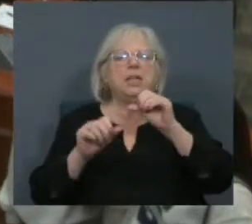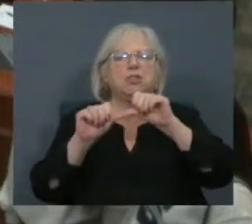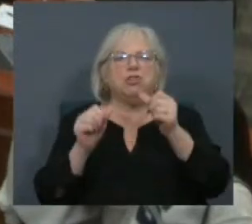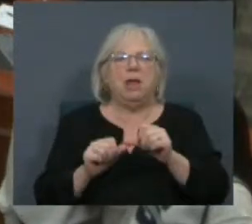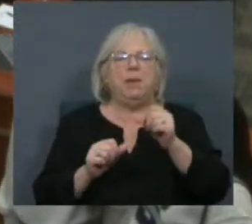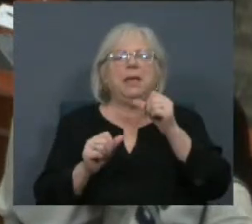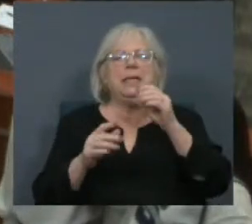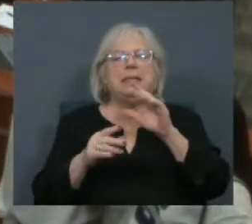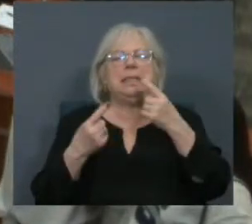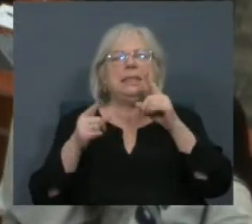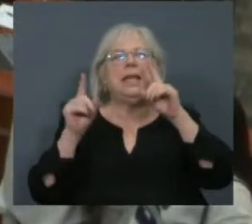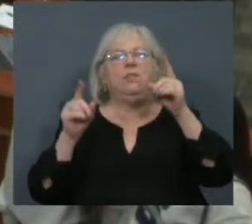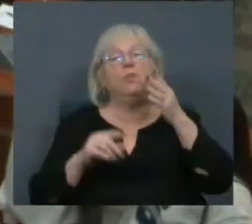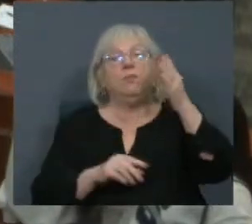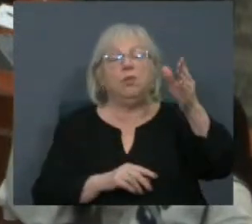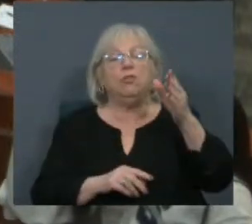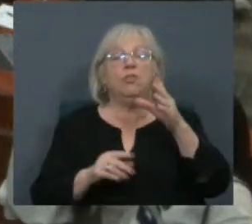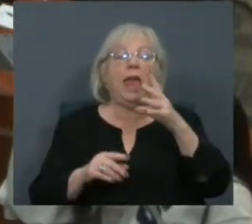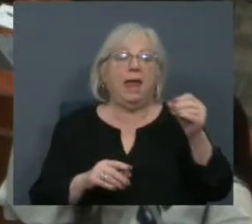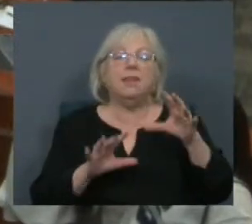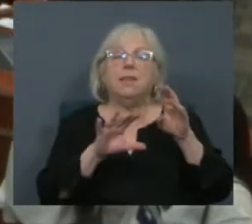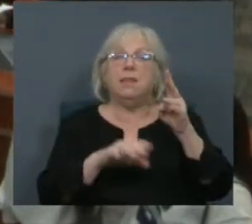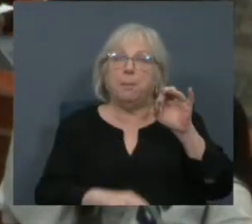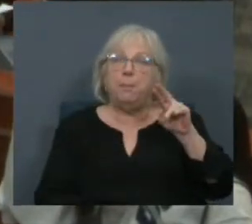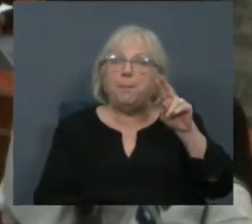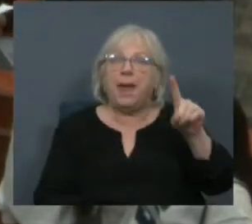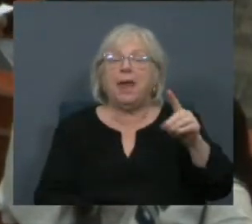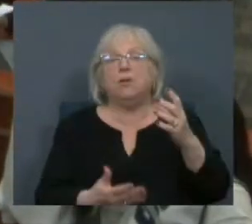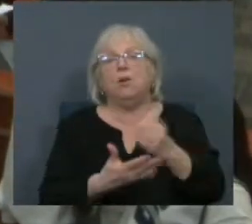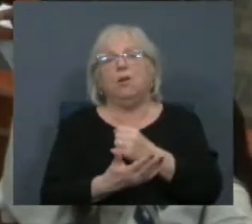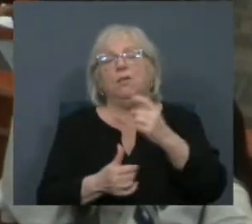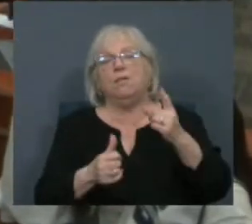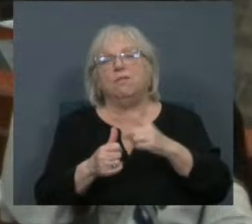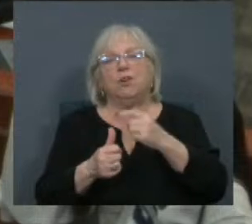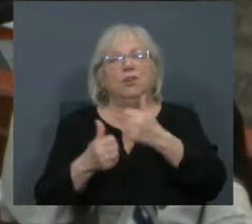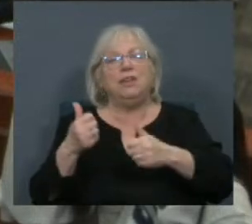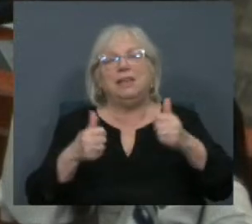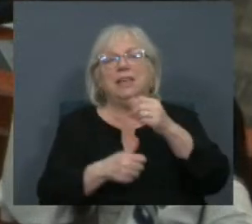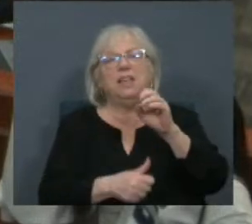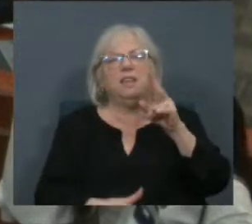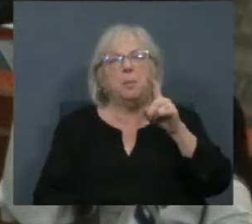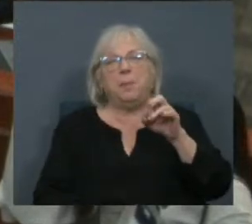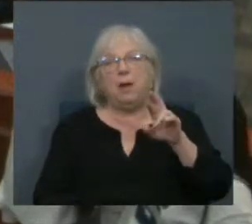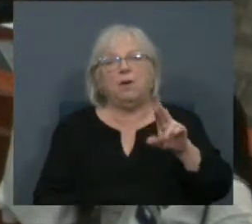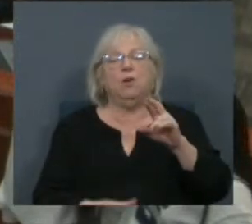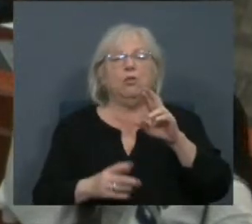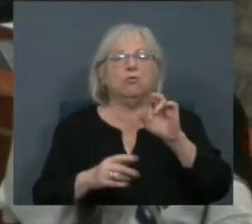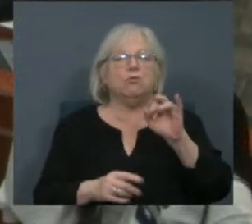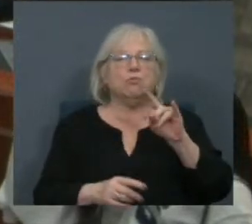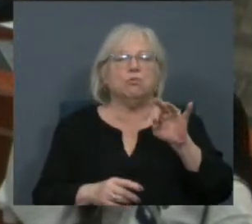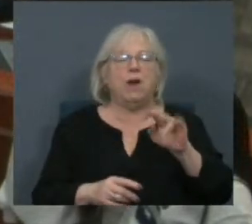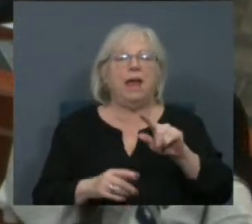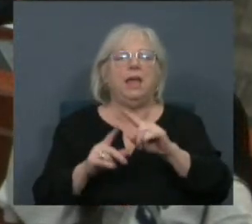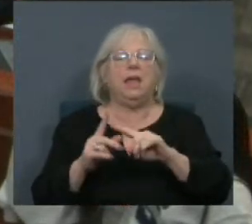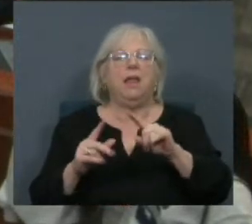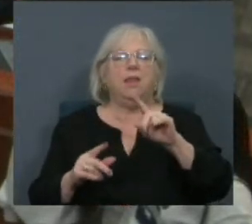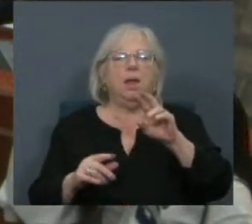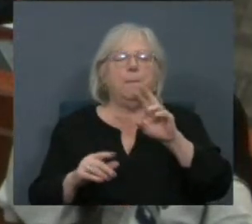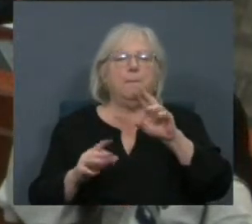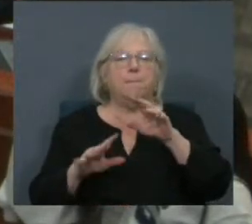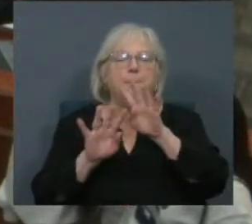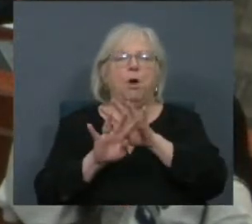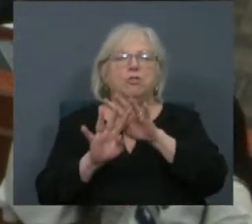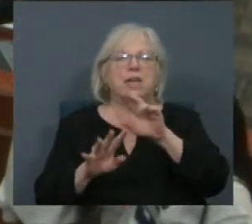futures. And whereas the Supersonic Storm of Southwest earned its first superior rating at the Arkansas Region 1 Marching